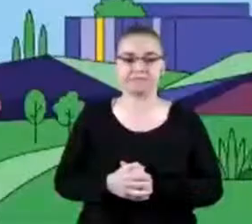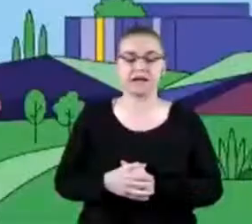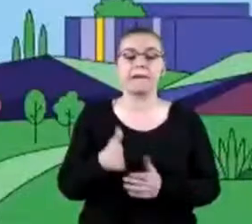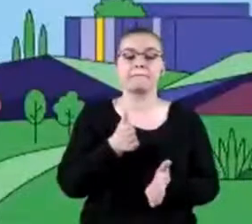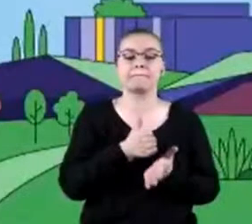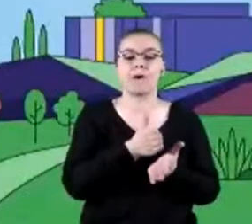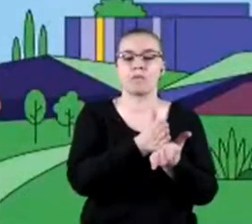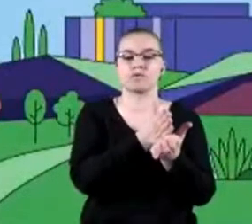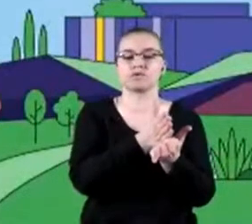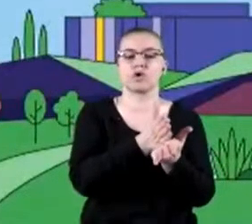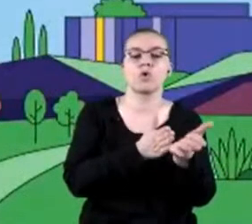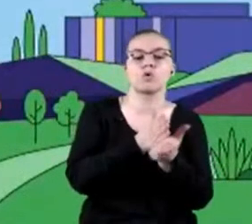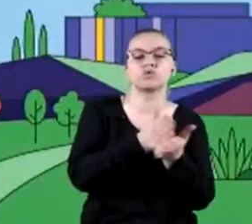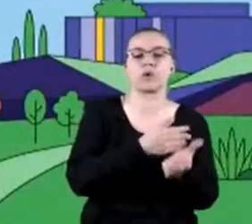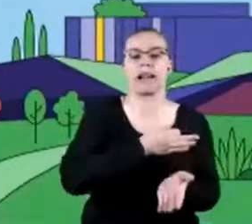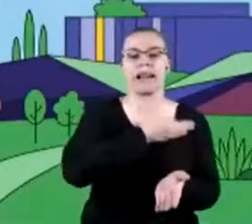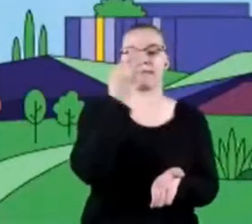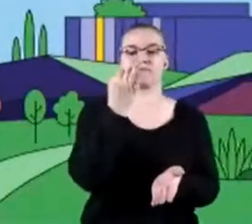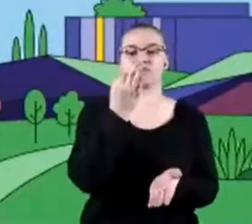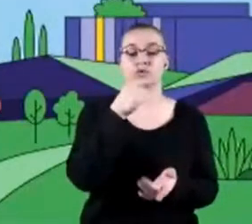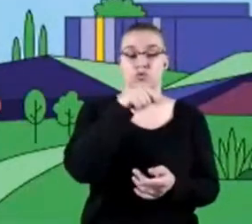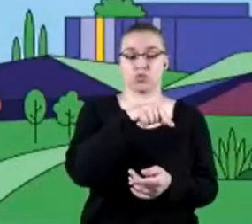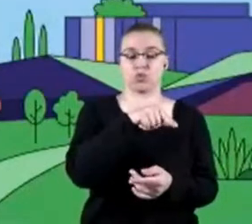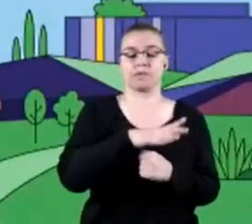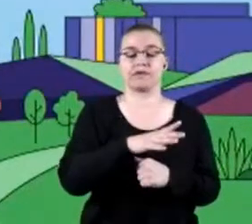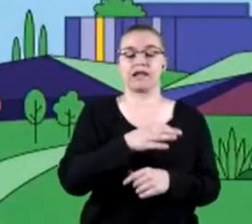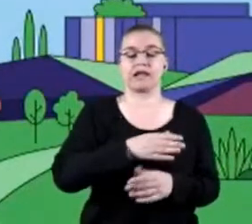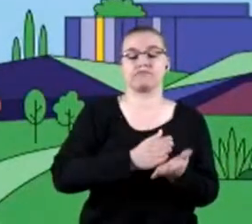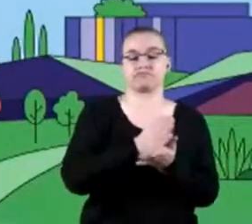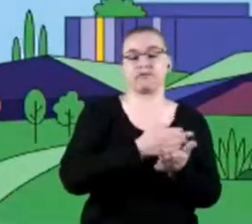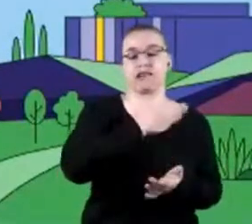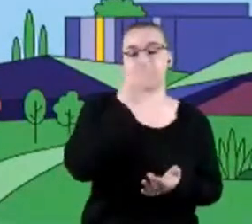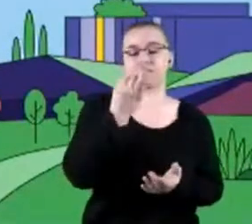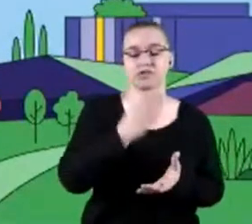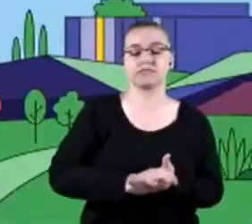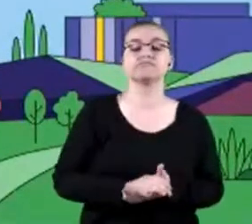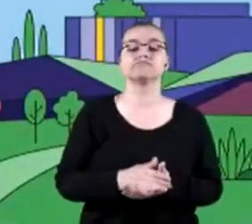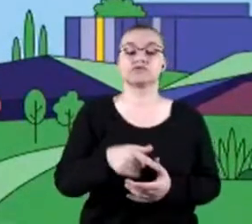The local level comes into play during the pandemic.